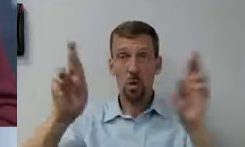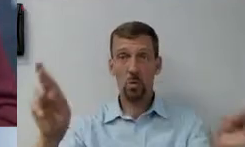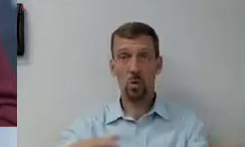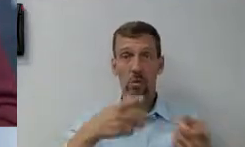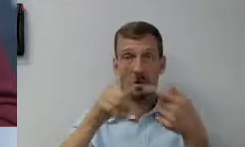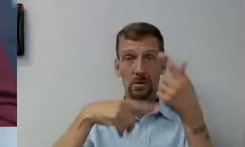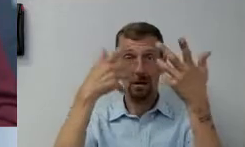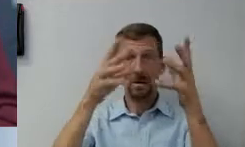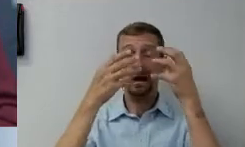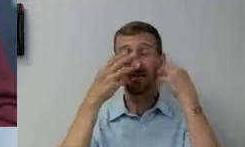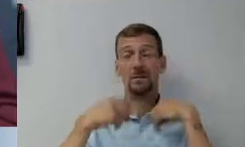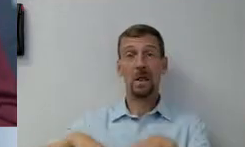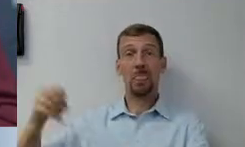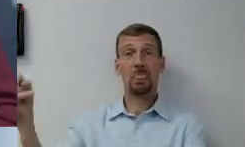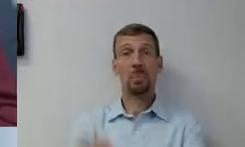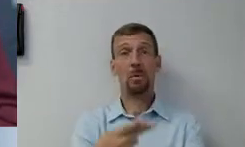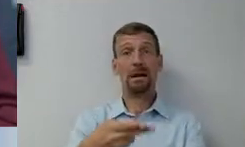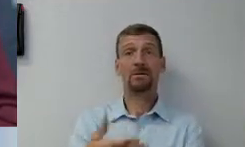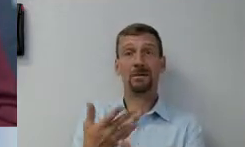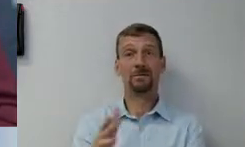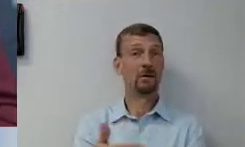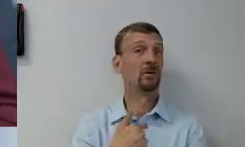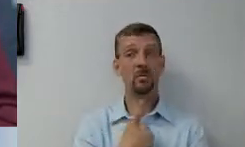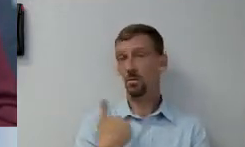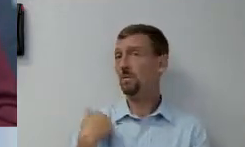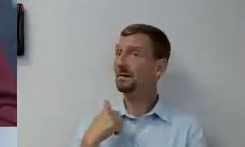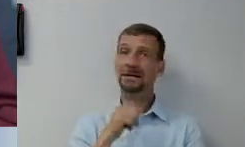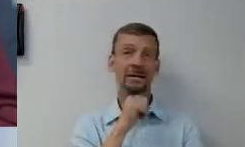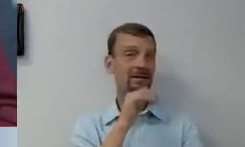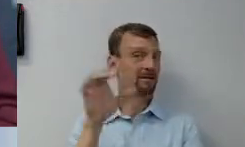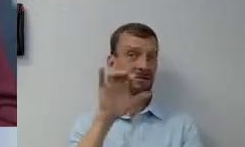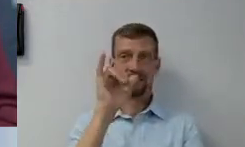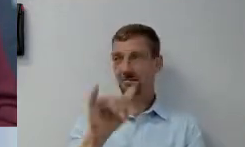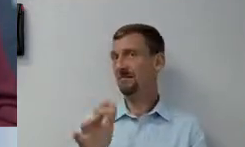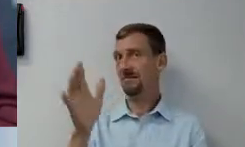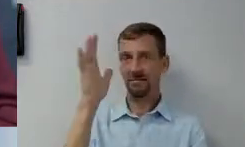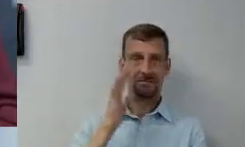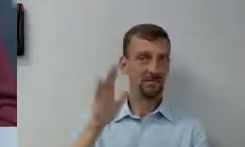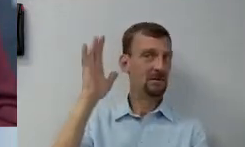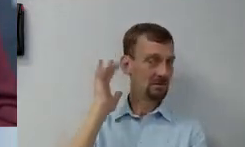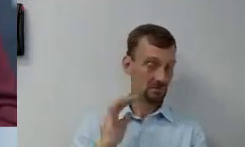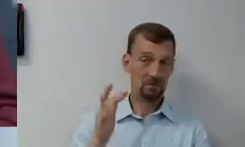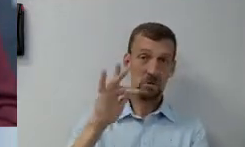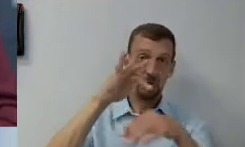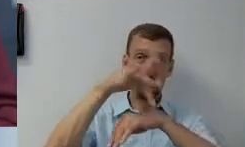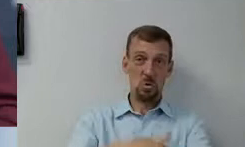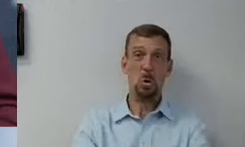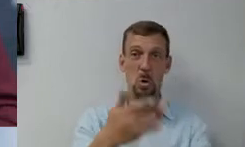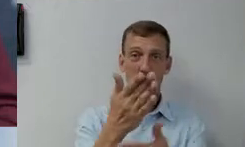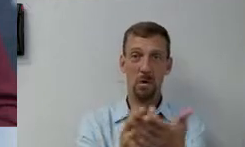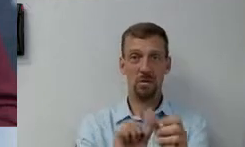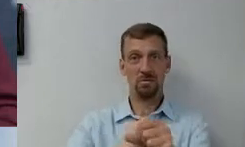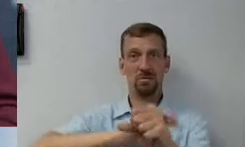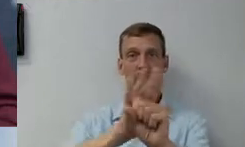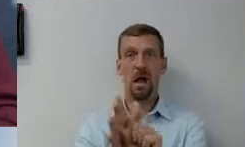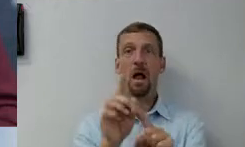throw it away when they come out. We definitely weren't doing that in the early stages of it. But we now have